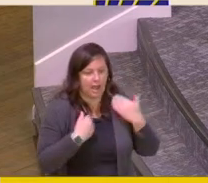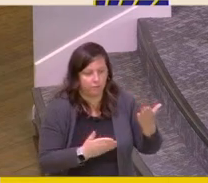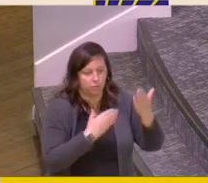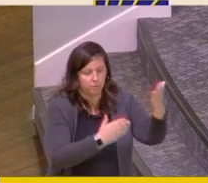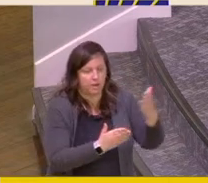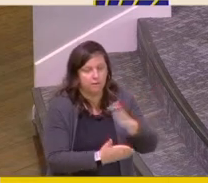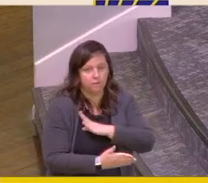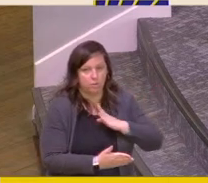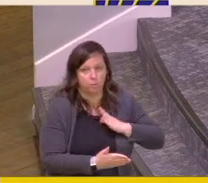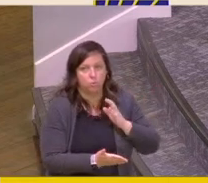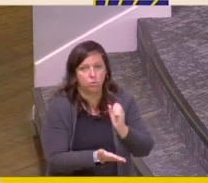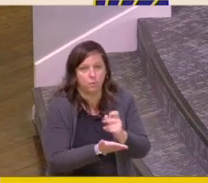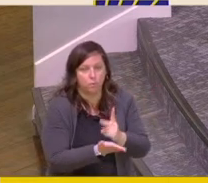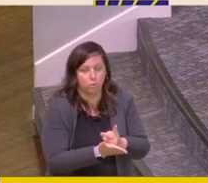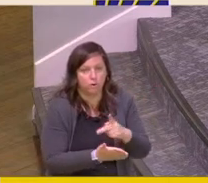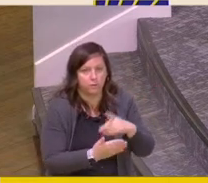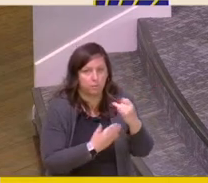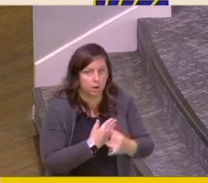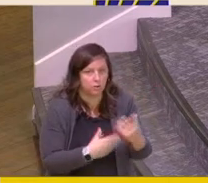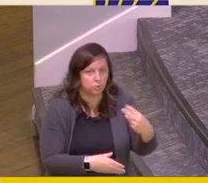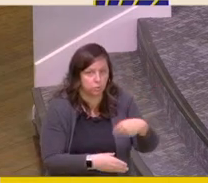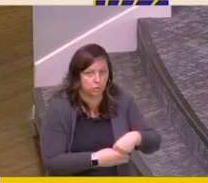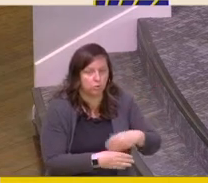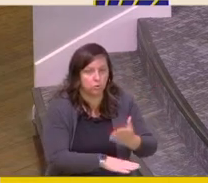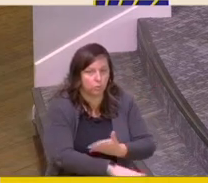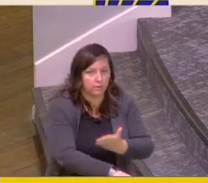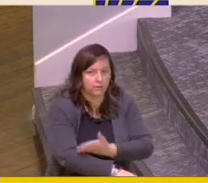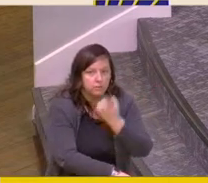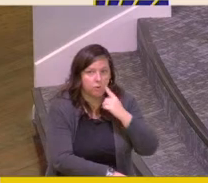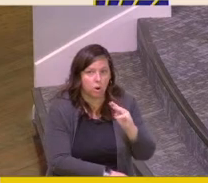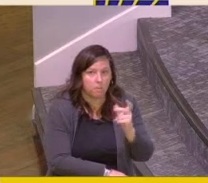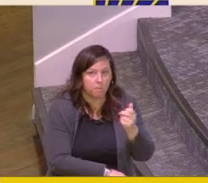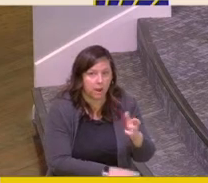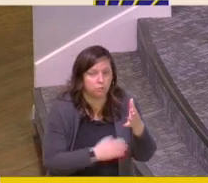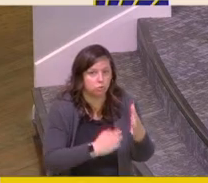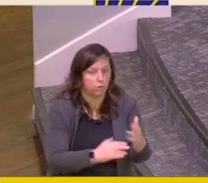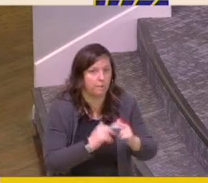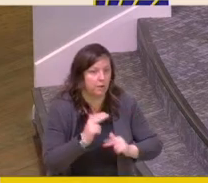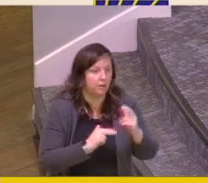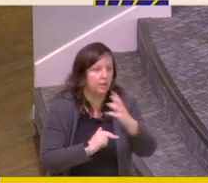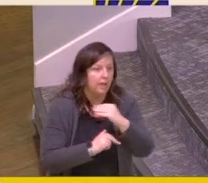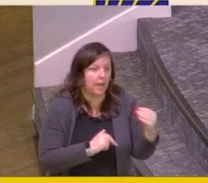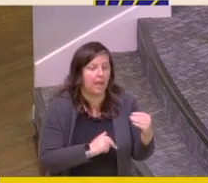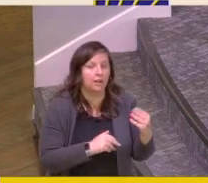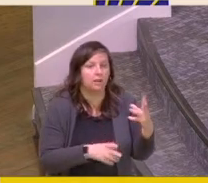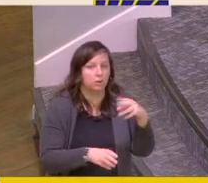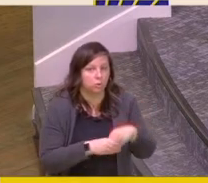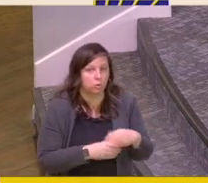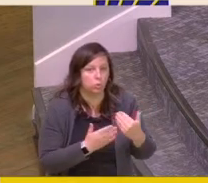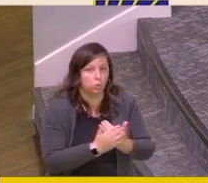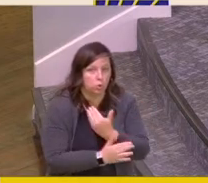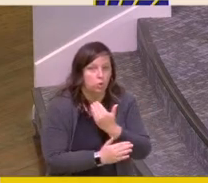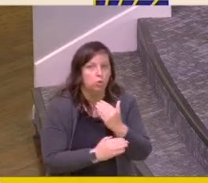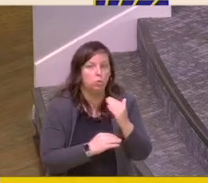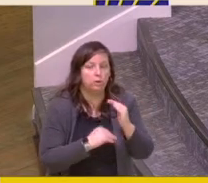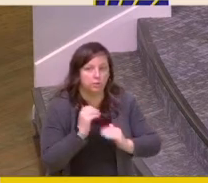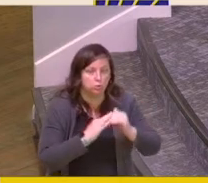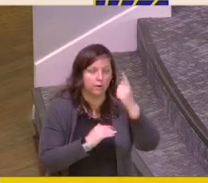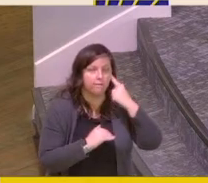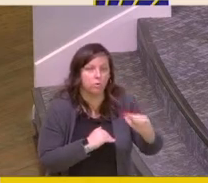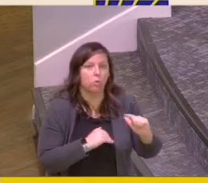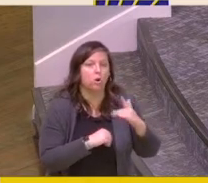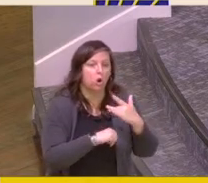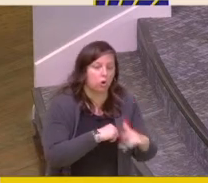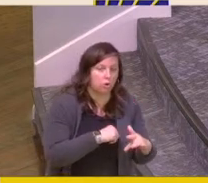project to include the renovation of the minor street building and include new construction for Head Start, Early Head Start, and